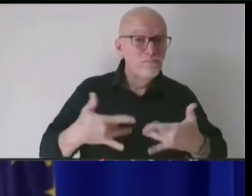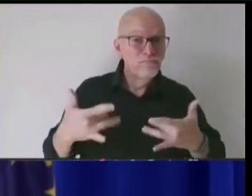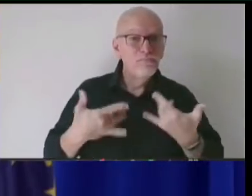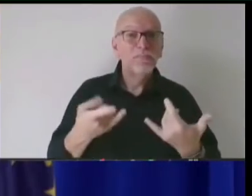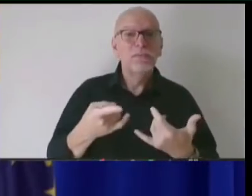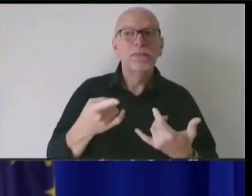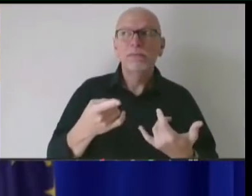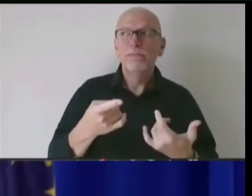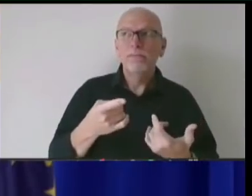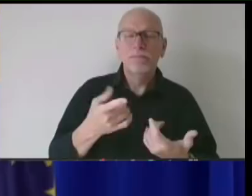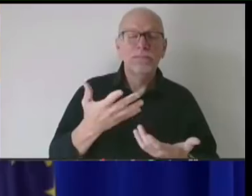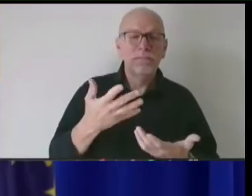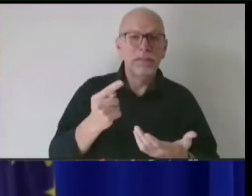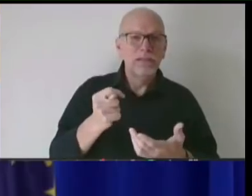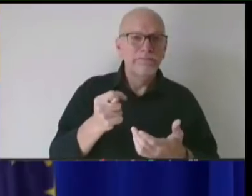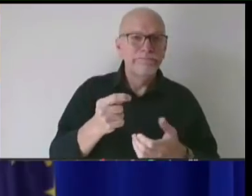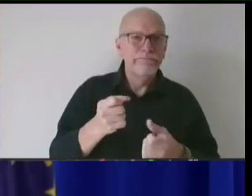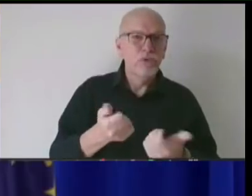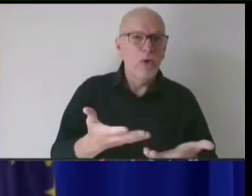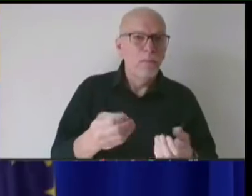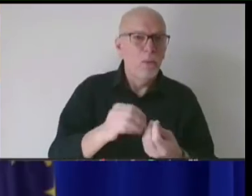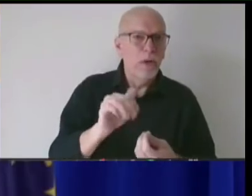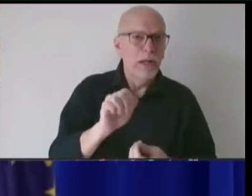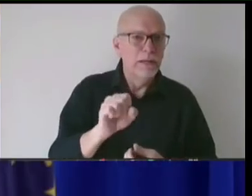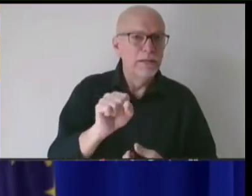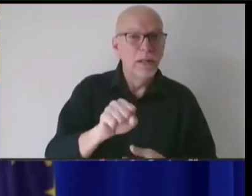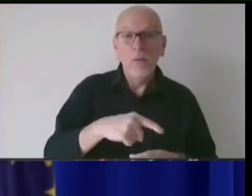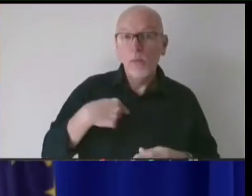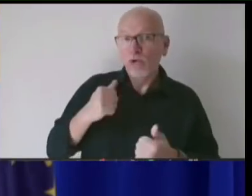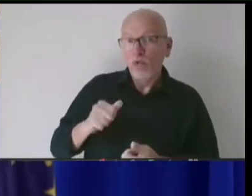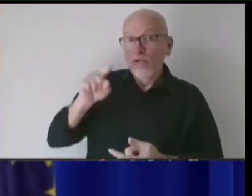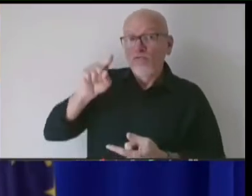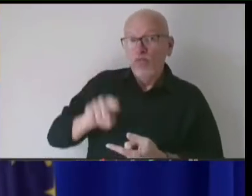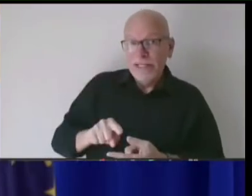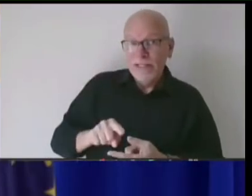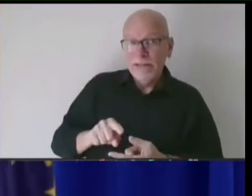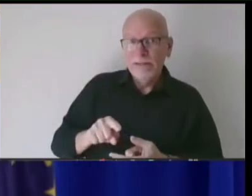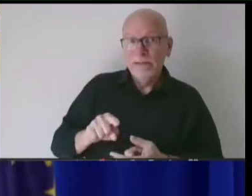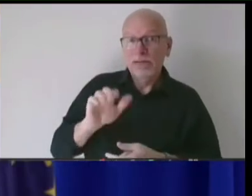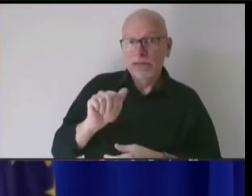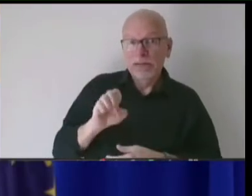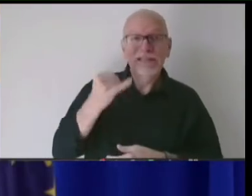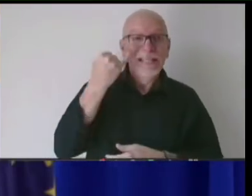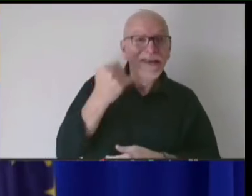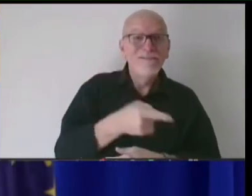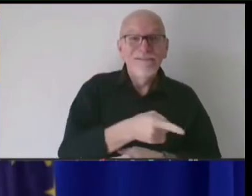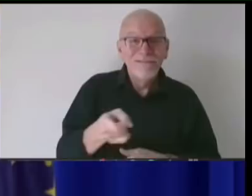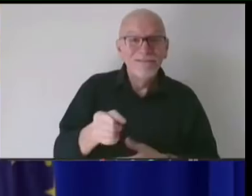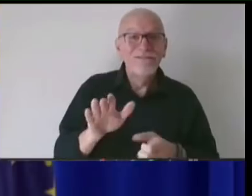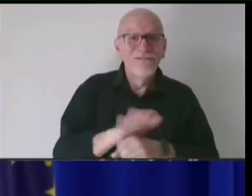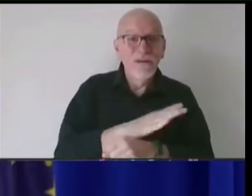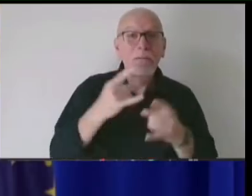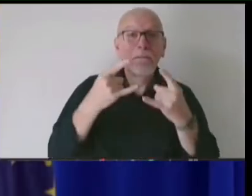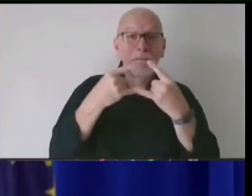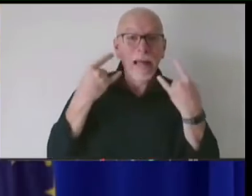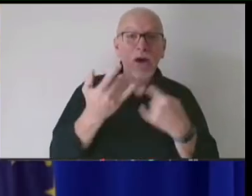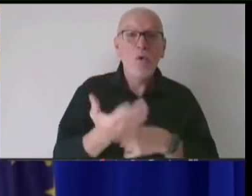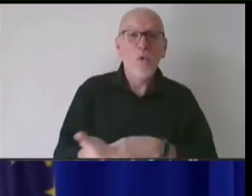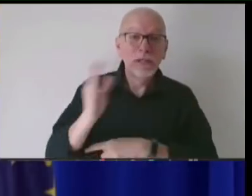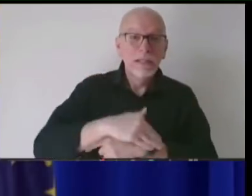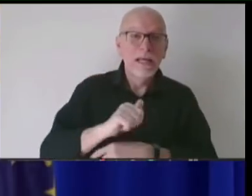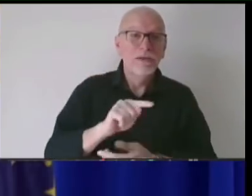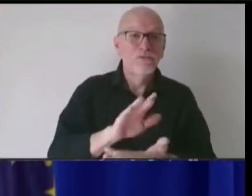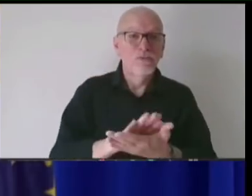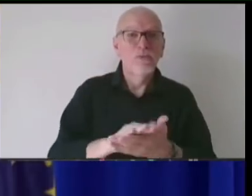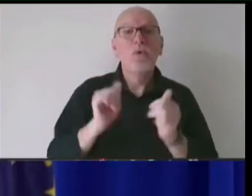these cases. We could definitely decrease the number of cases and transmission if those students would be fully masked all day in school, all